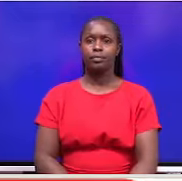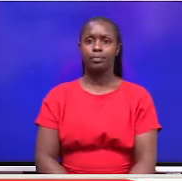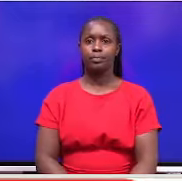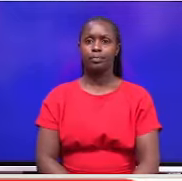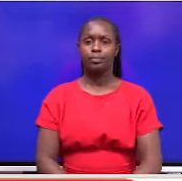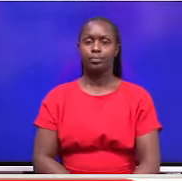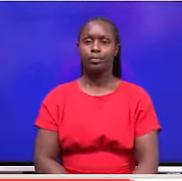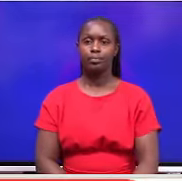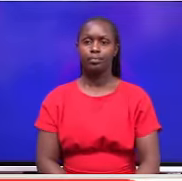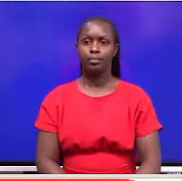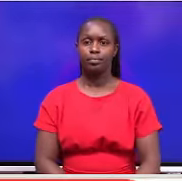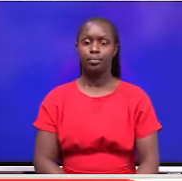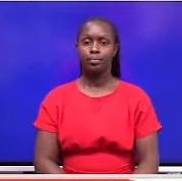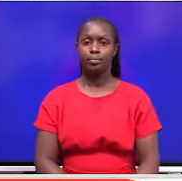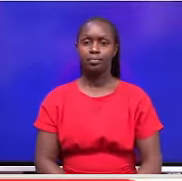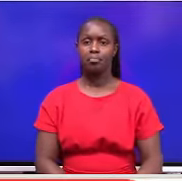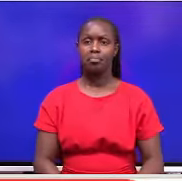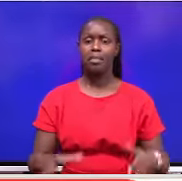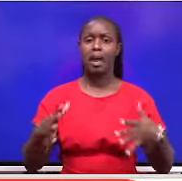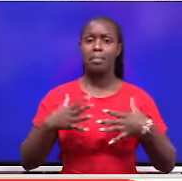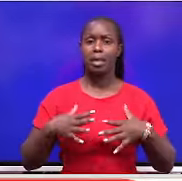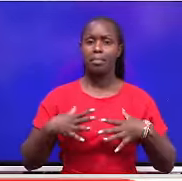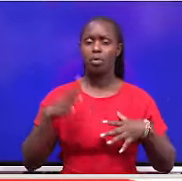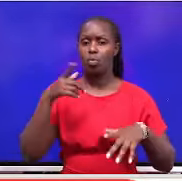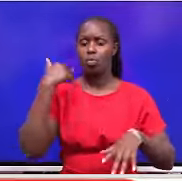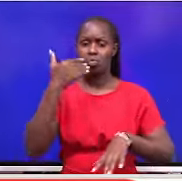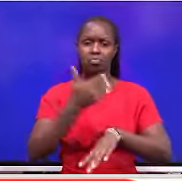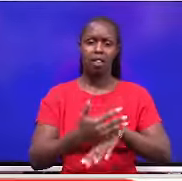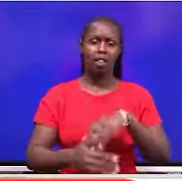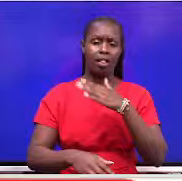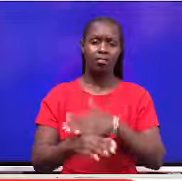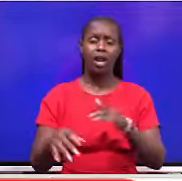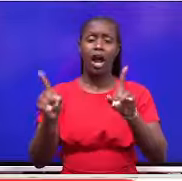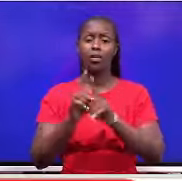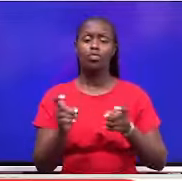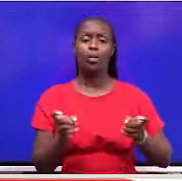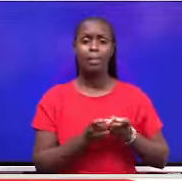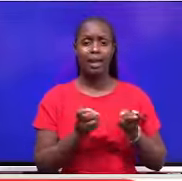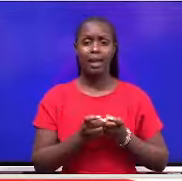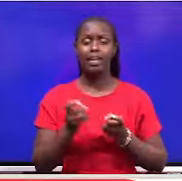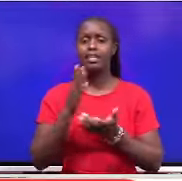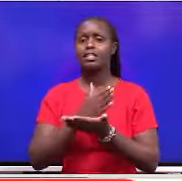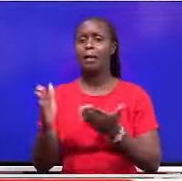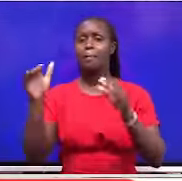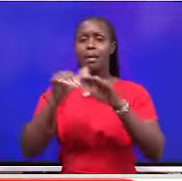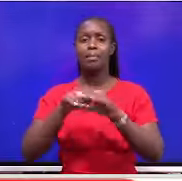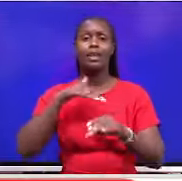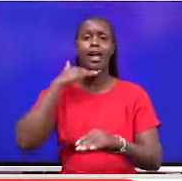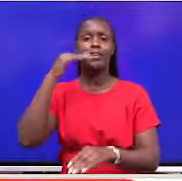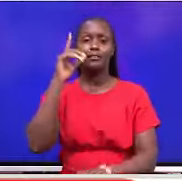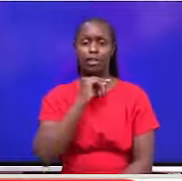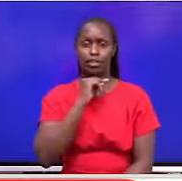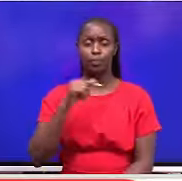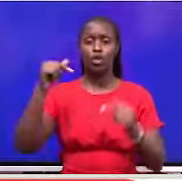Victims of protests still reeling from the injuries and the pain of losing their comrades, Busia Senator Okiya Omtata today